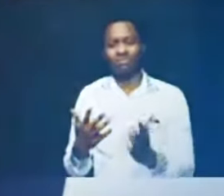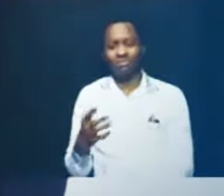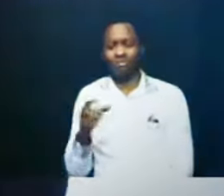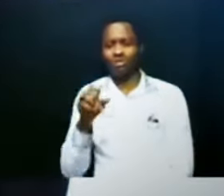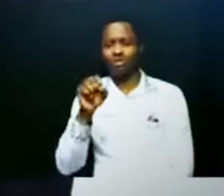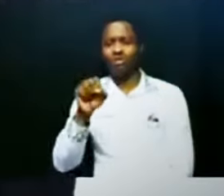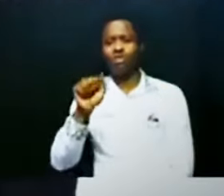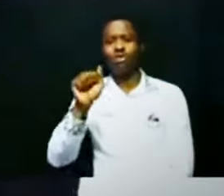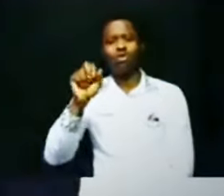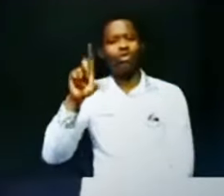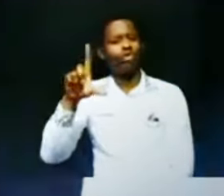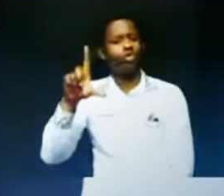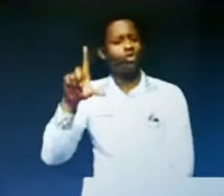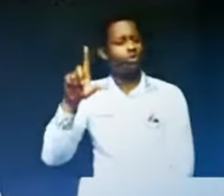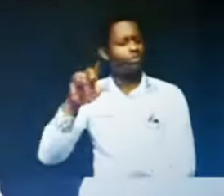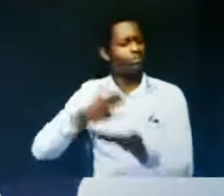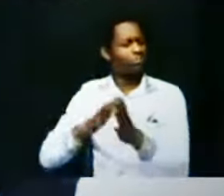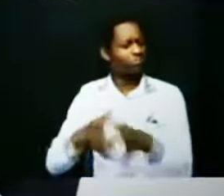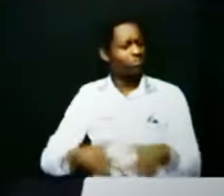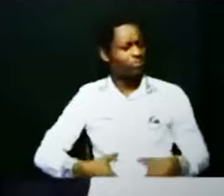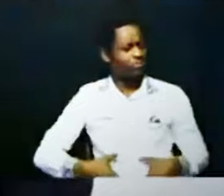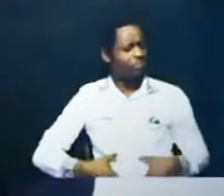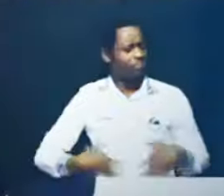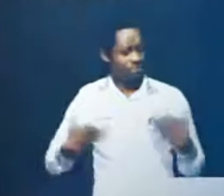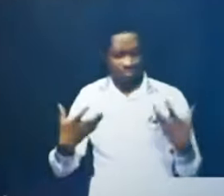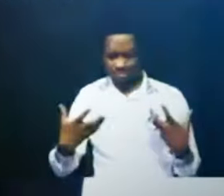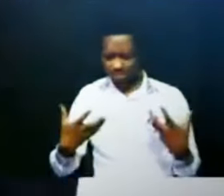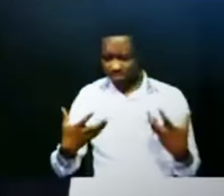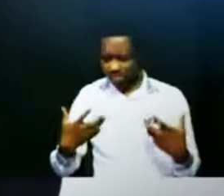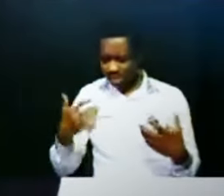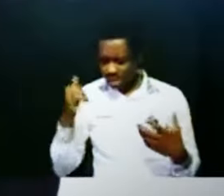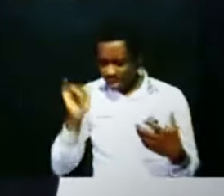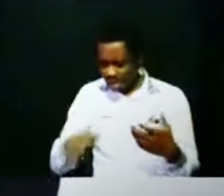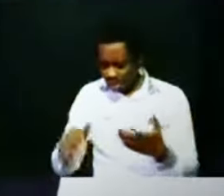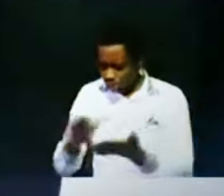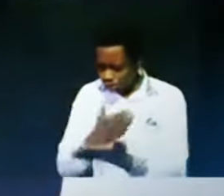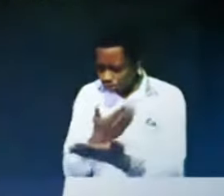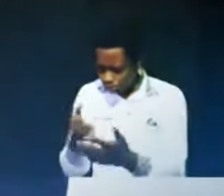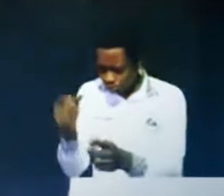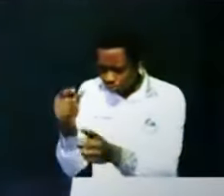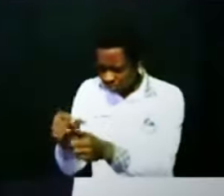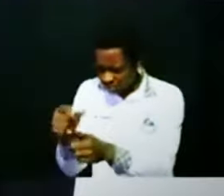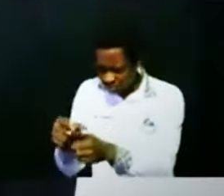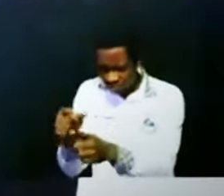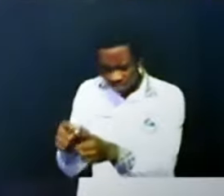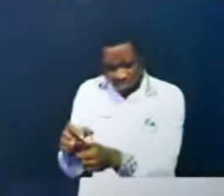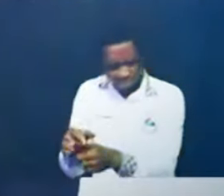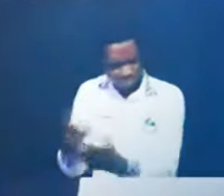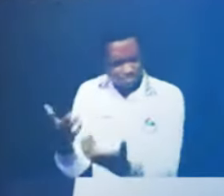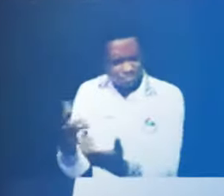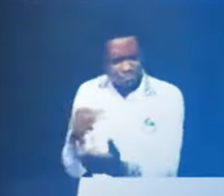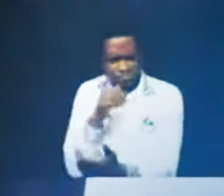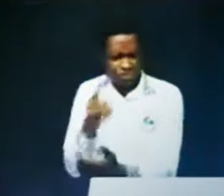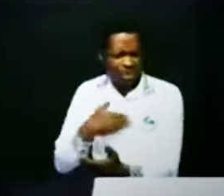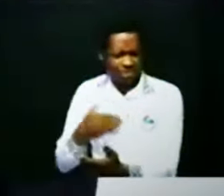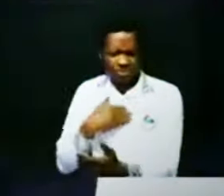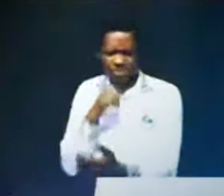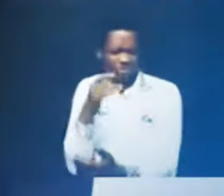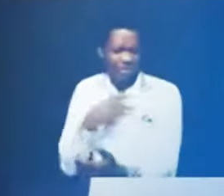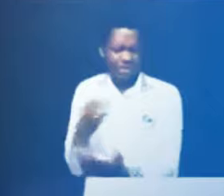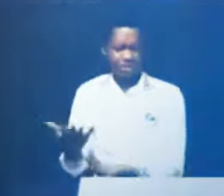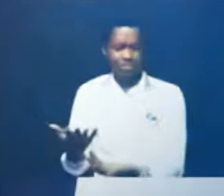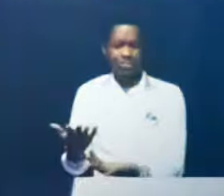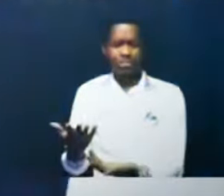Saul was very angry. Na Saul bufu ikese. This refrain displeased him greatly. Na ensem no anya no de. They